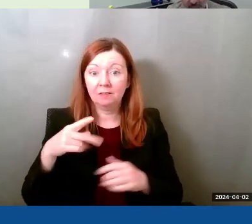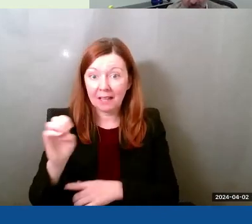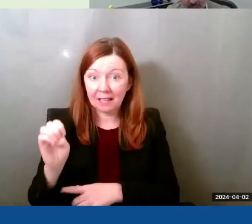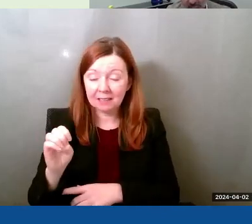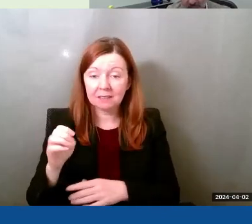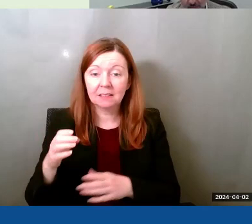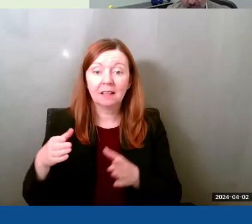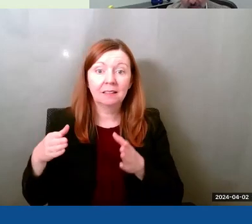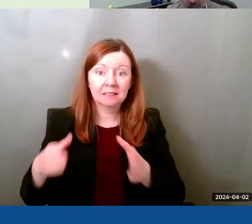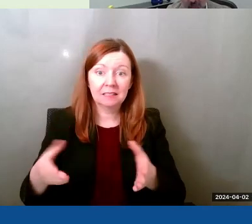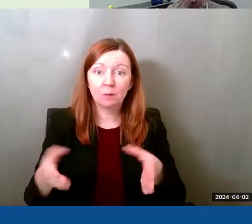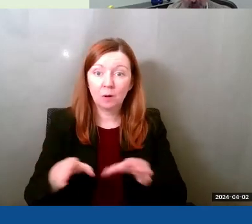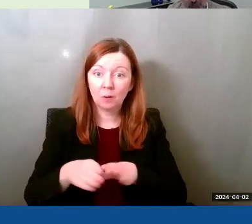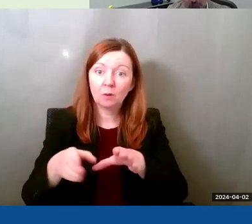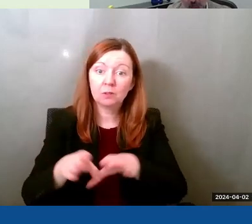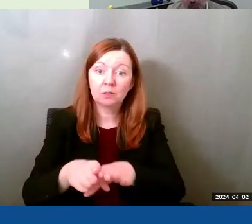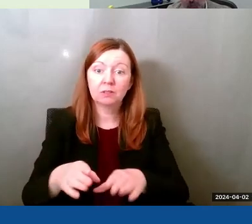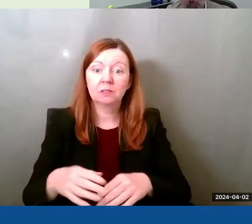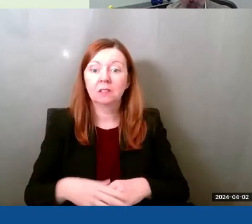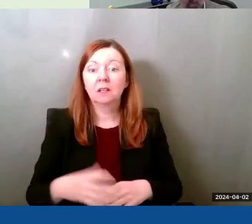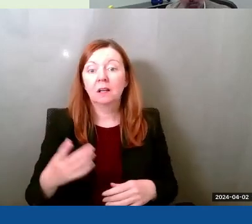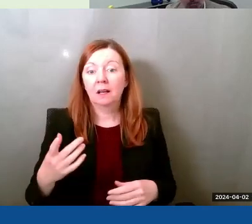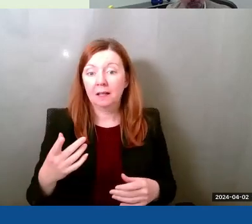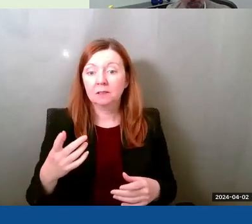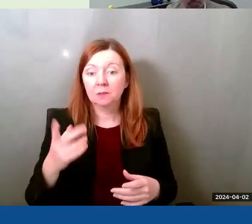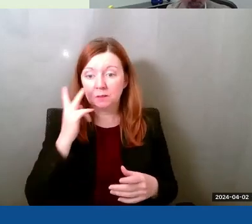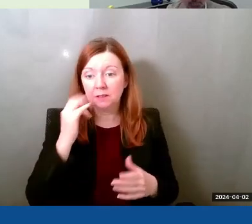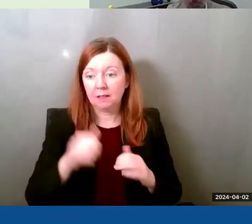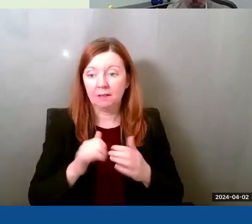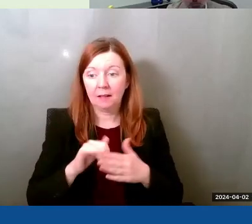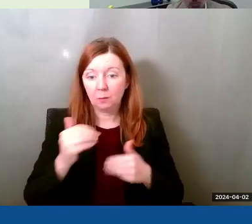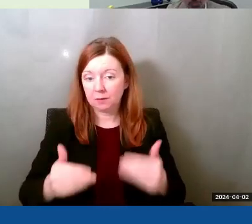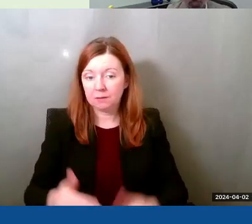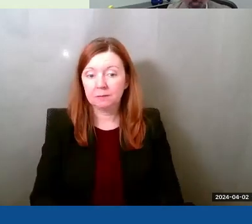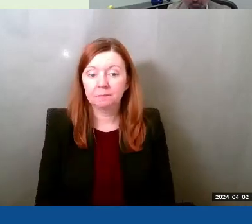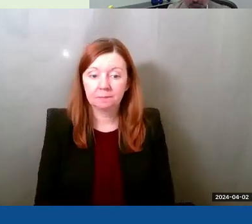temp closures required to safely construct the arena.